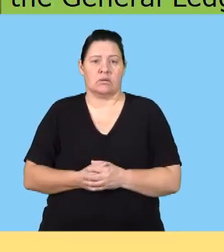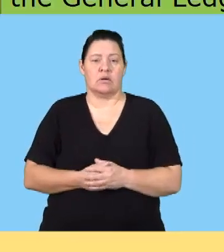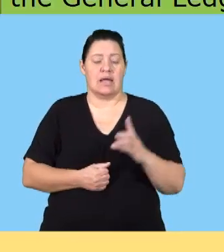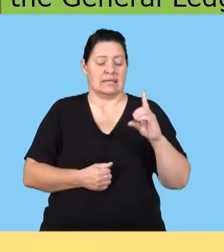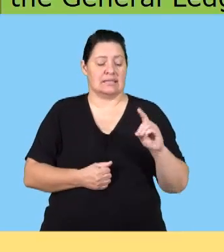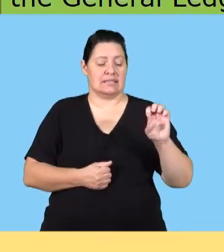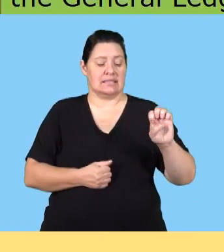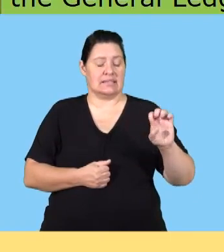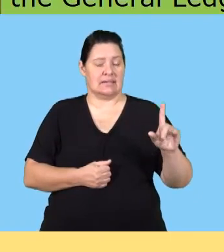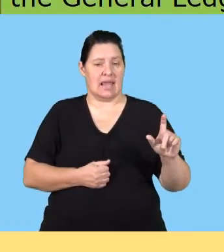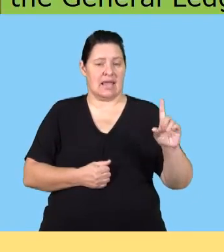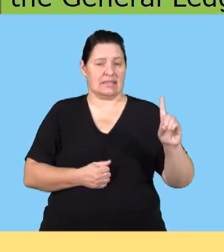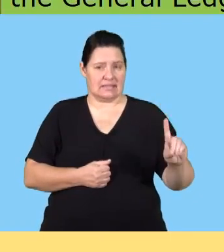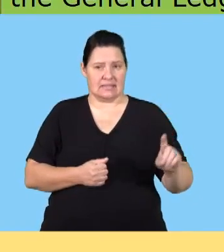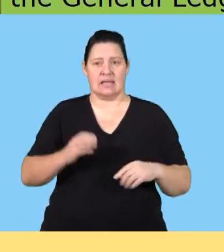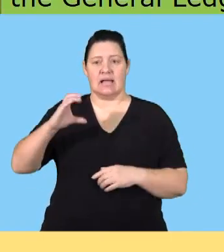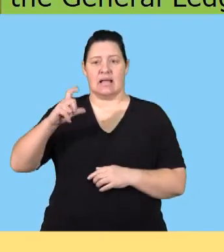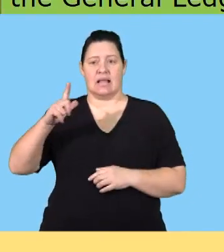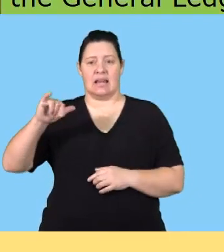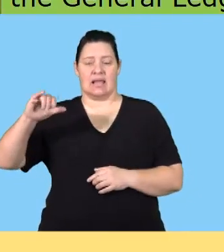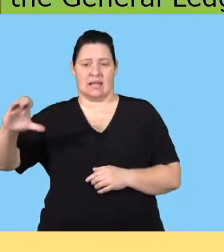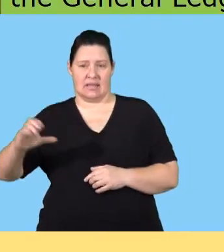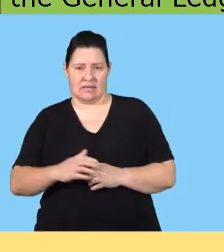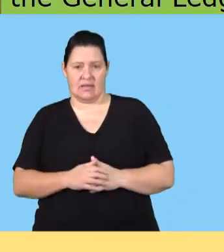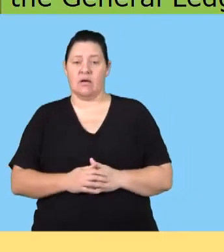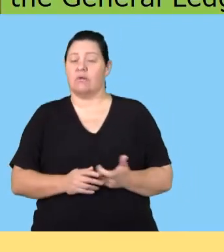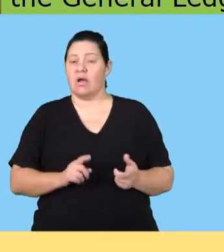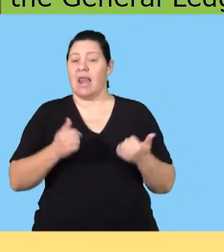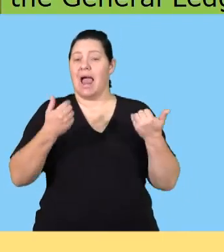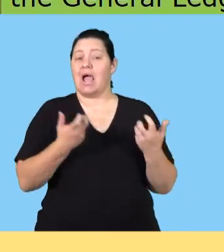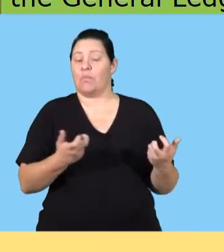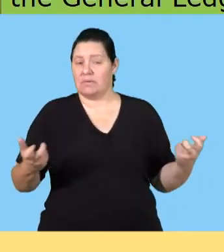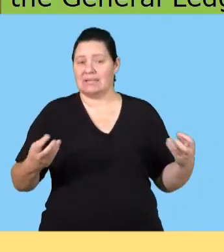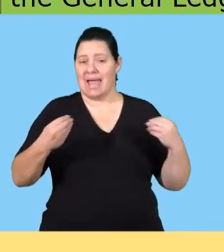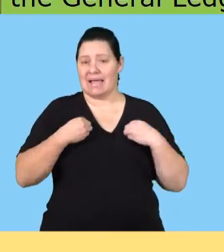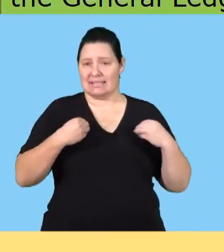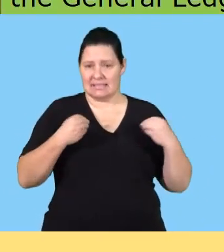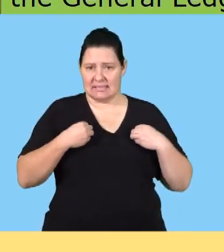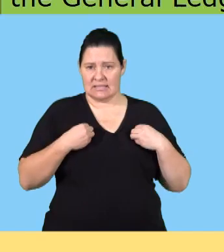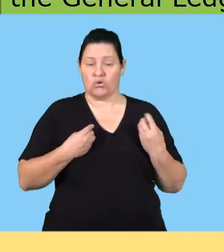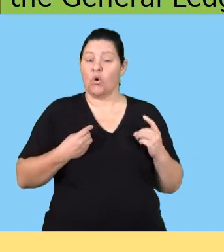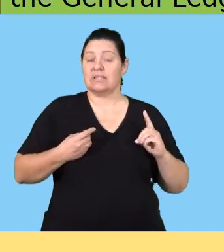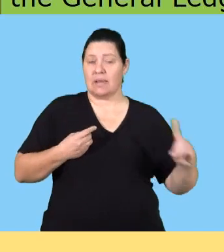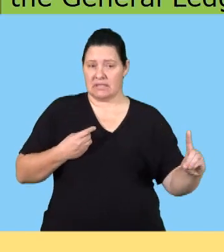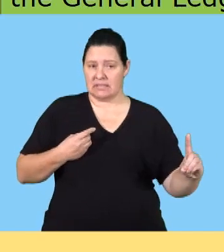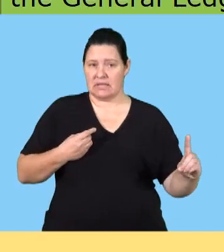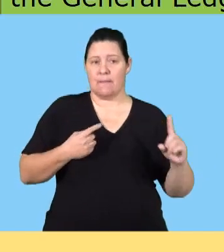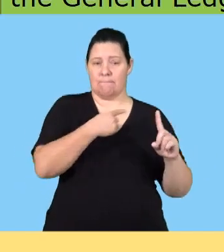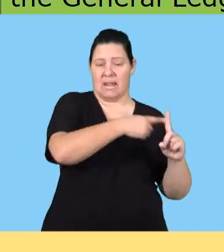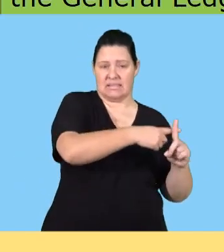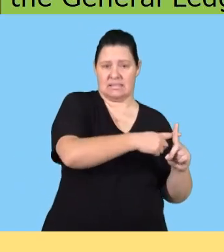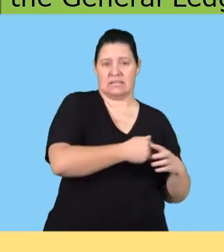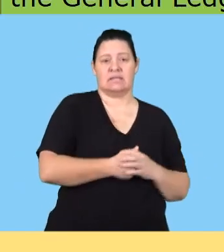click, very important. The first account that we're given is equipment. Remember, it is an asset. So on the debit side, I have my